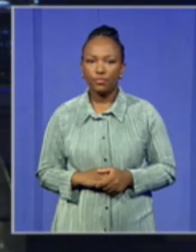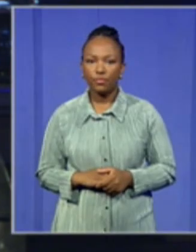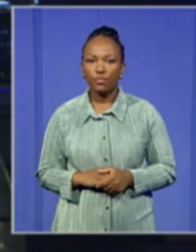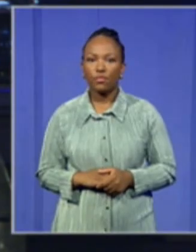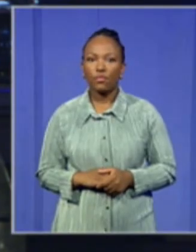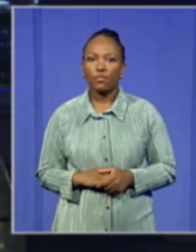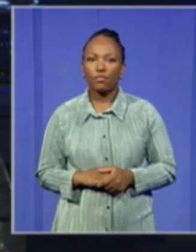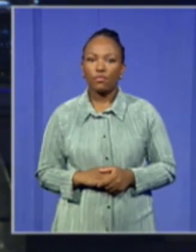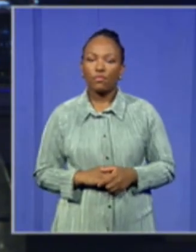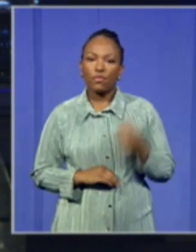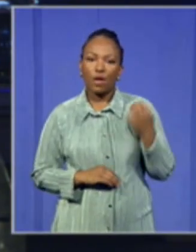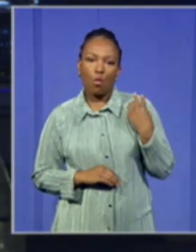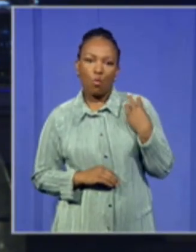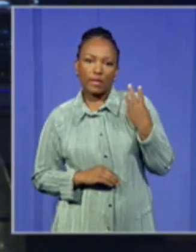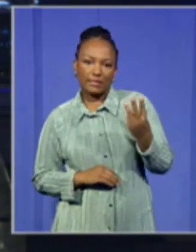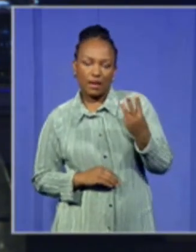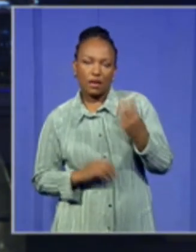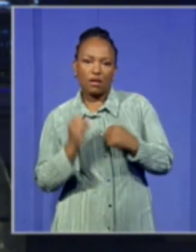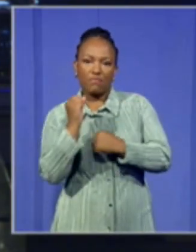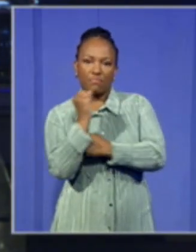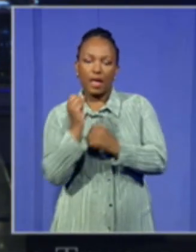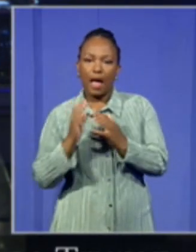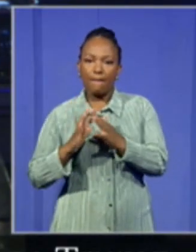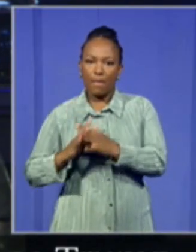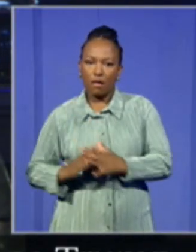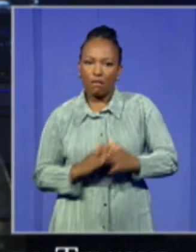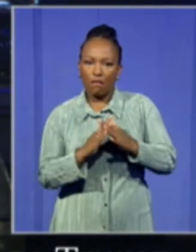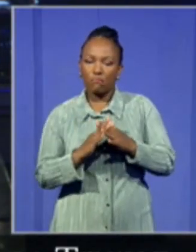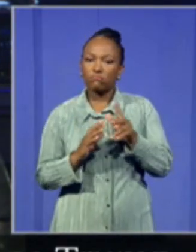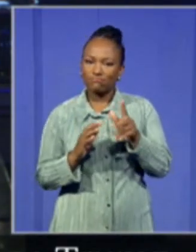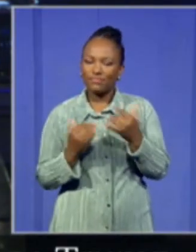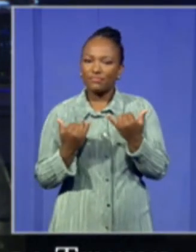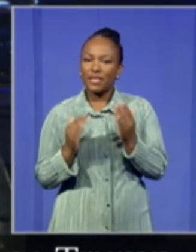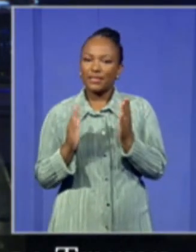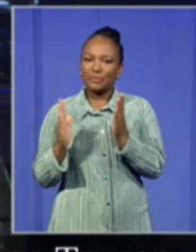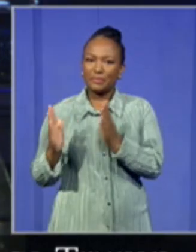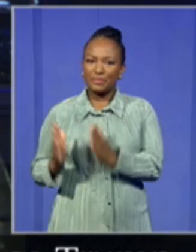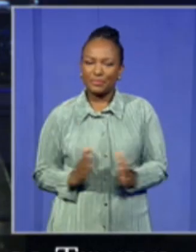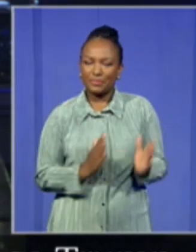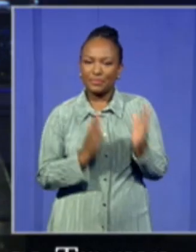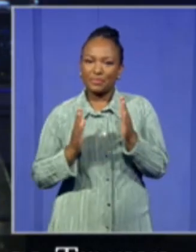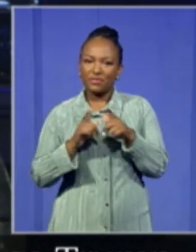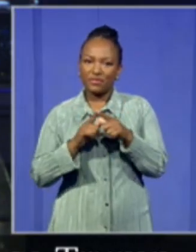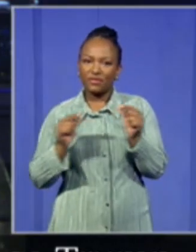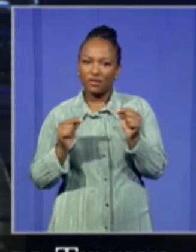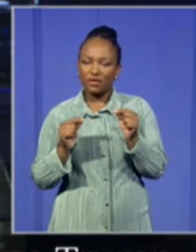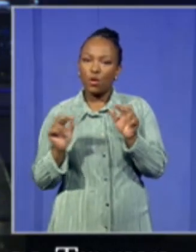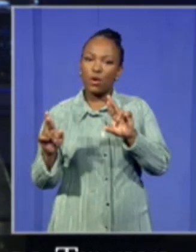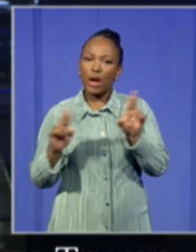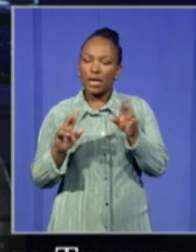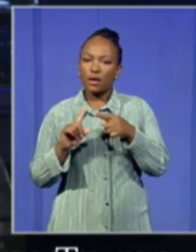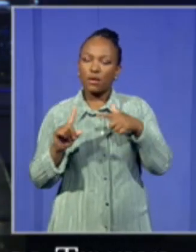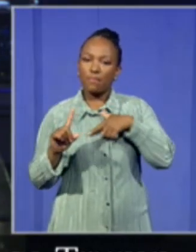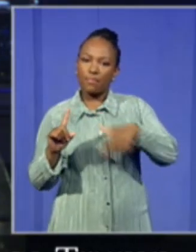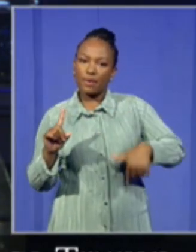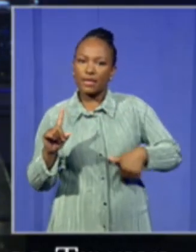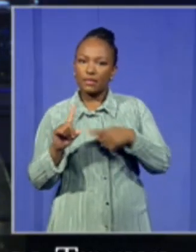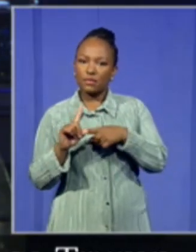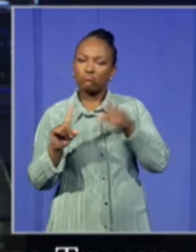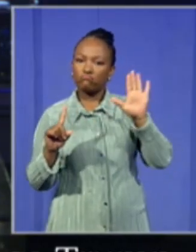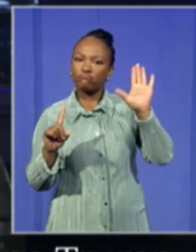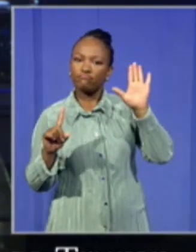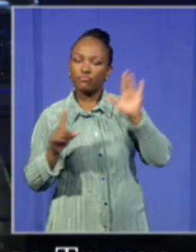Mošate Washington DC kwa Amerika o konosetsa dithulaganyo tsa ona pele ga tiragalo ya go ikanisiwa ga mopresidente yo sa